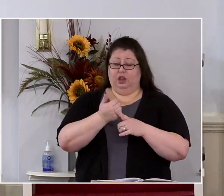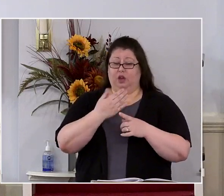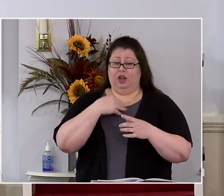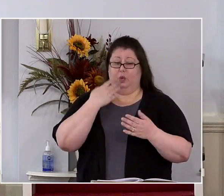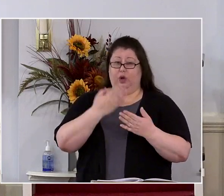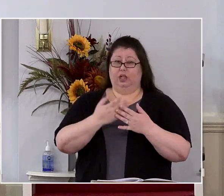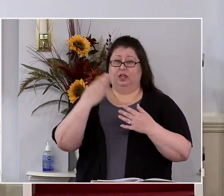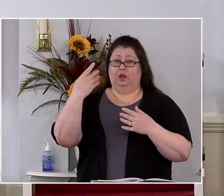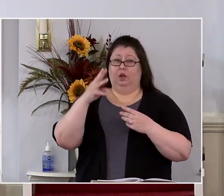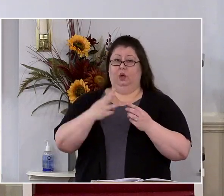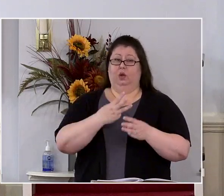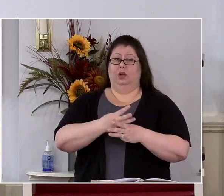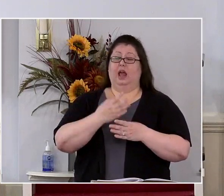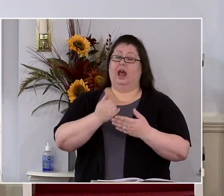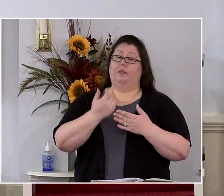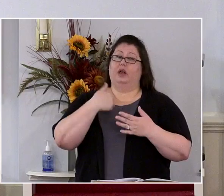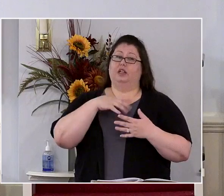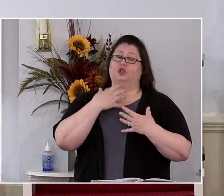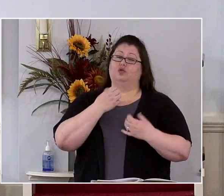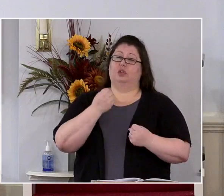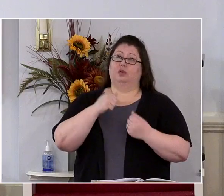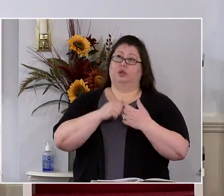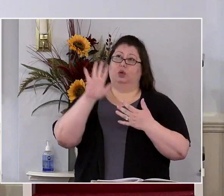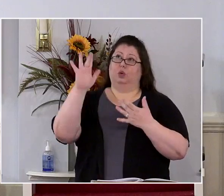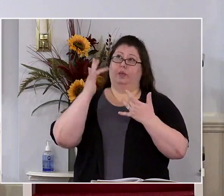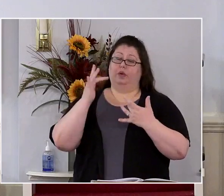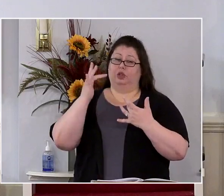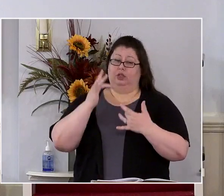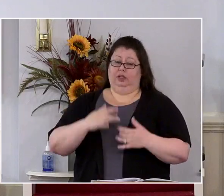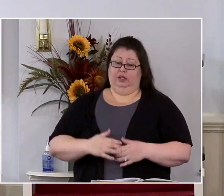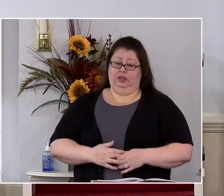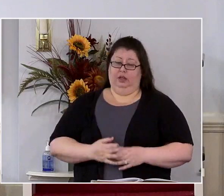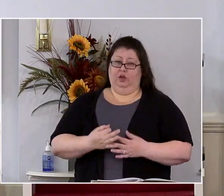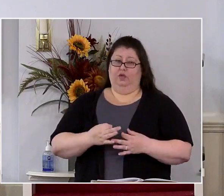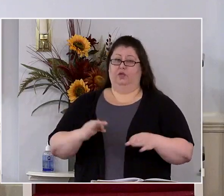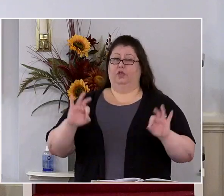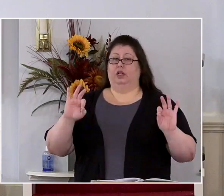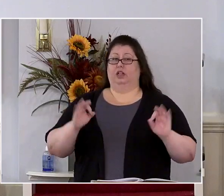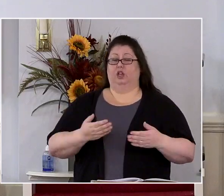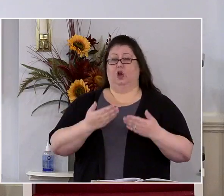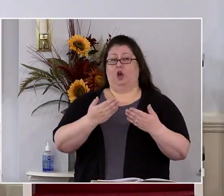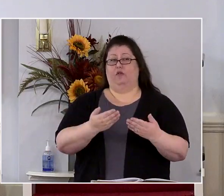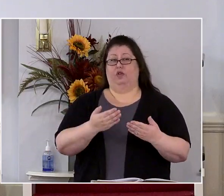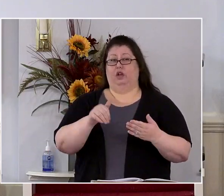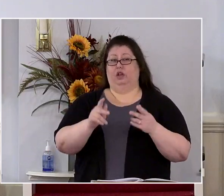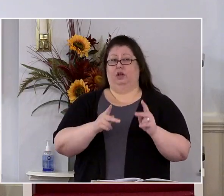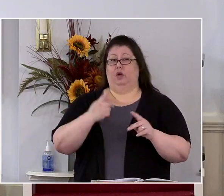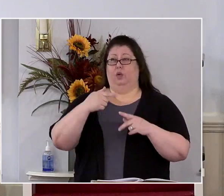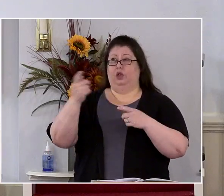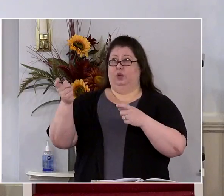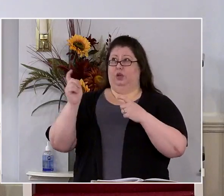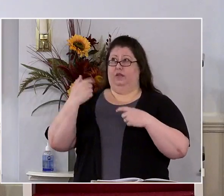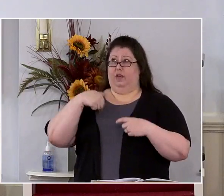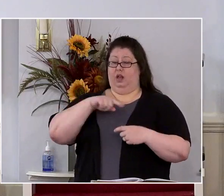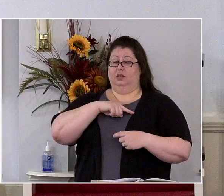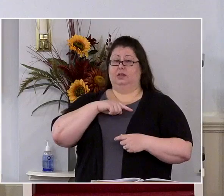in the world, help us trust in your mercy, freely offering others what you give